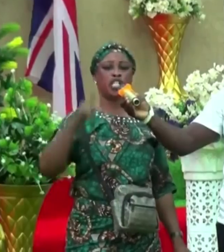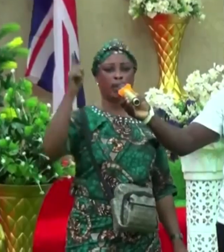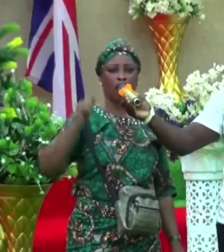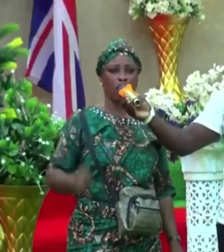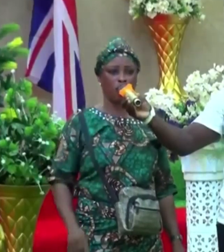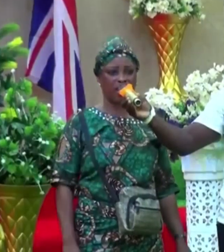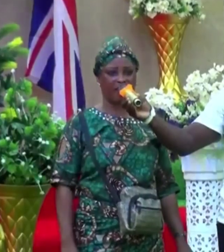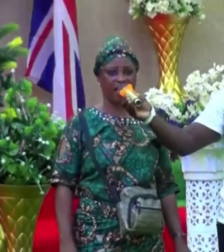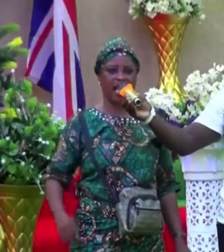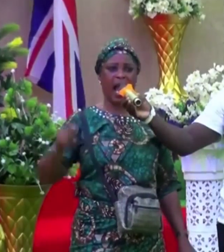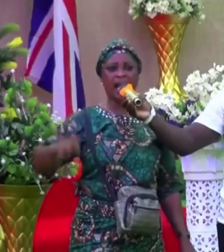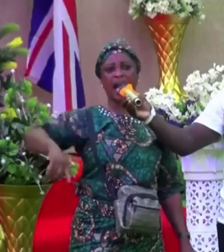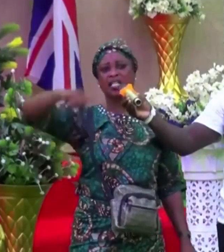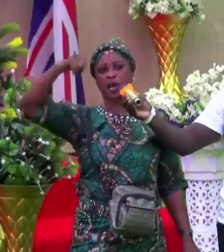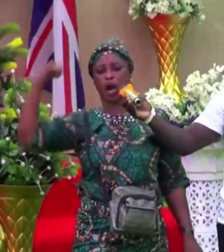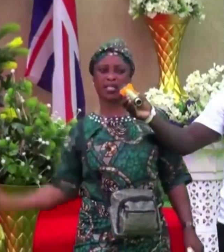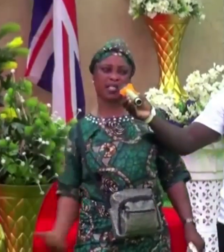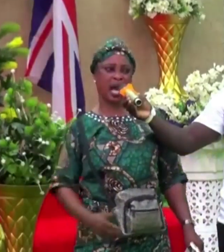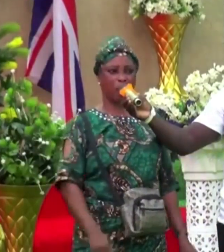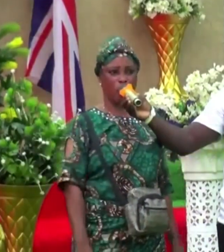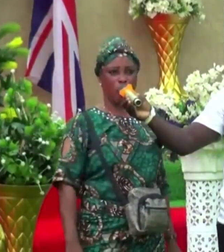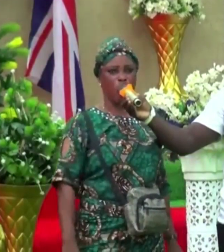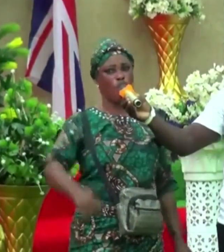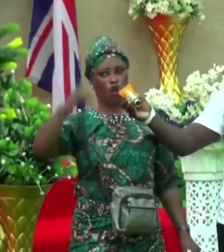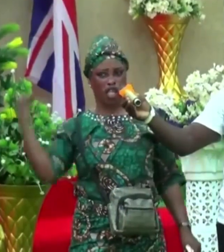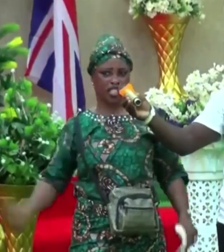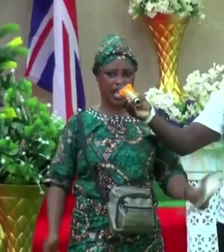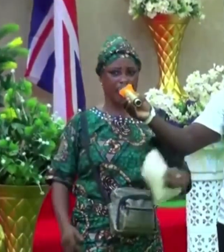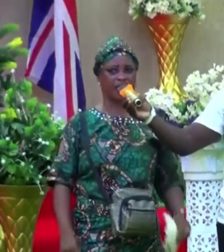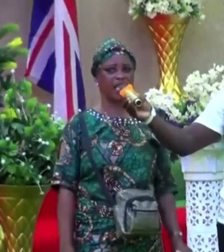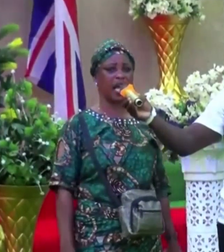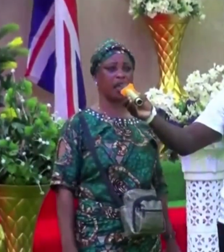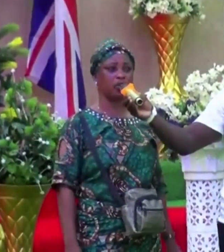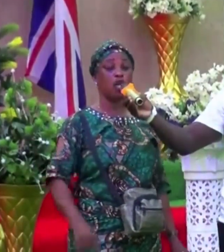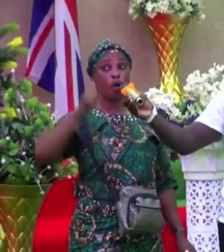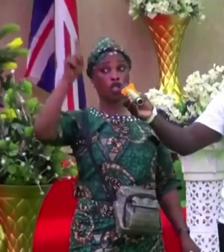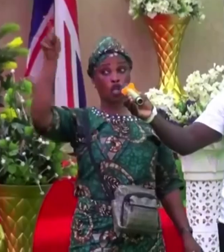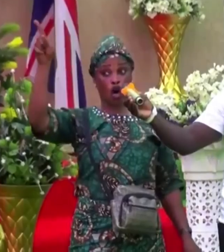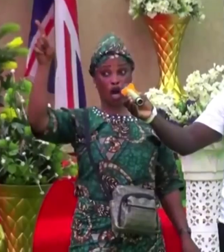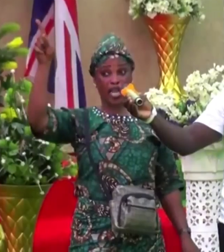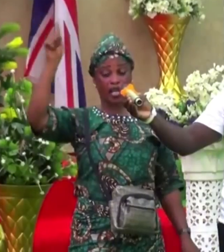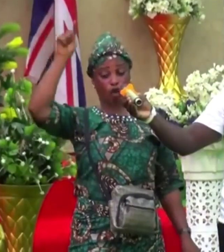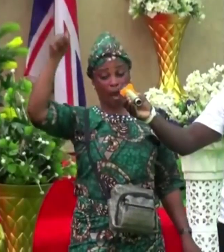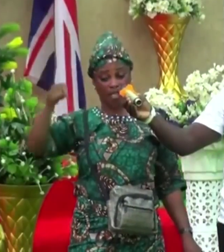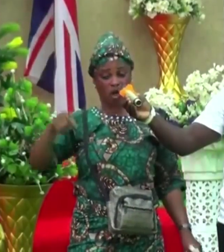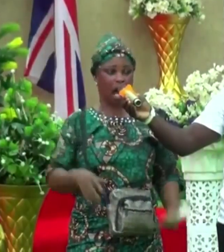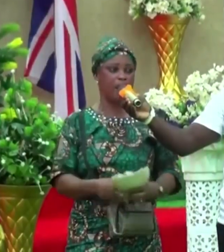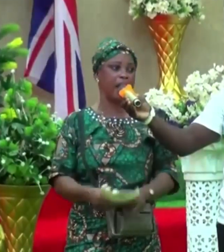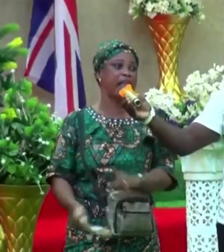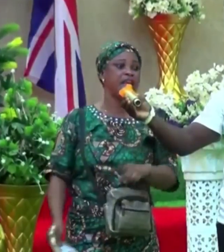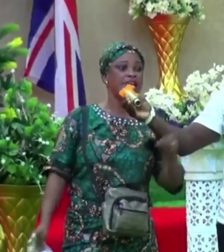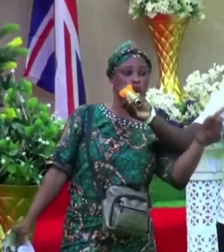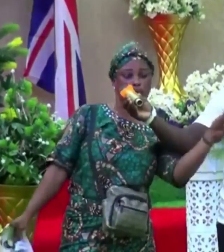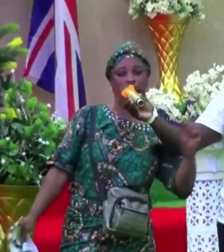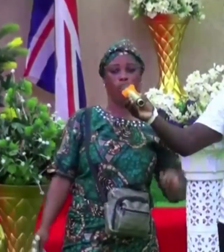mo ni se bo olorun mustafa ni angel se bi oba ti darapo mo o n lo sise ami ati se yanu ni mo ni so roke yen to ba ti so ka le